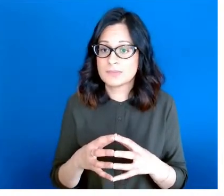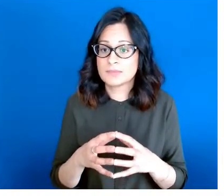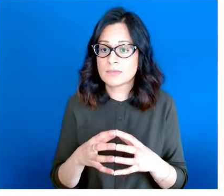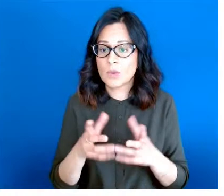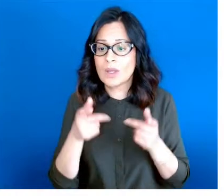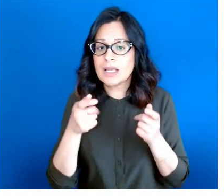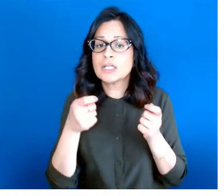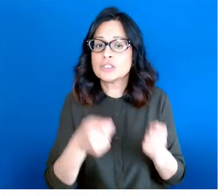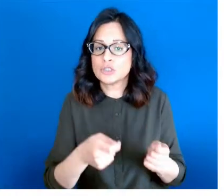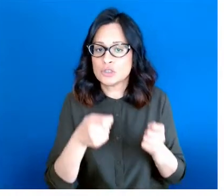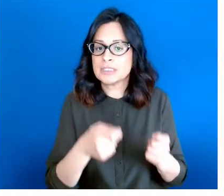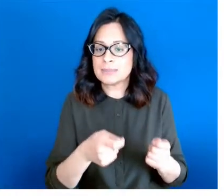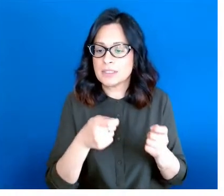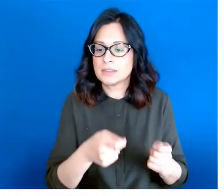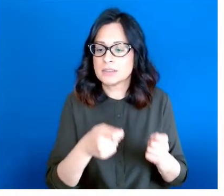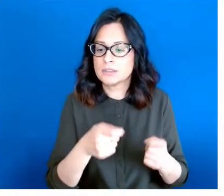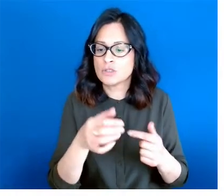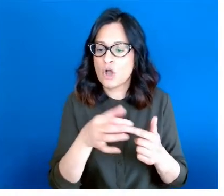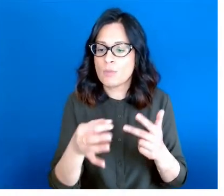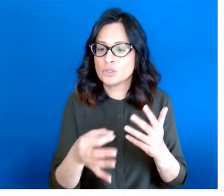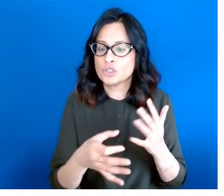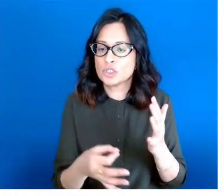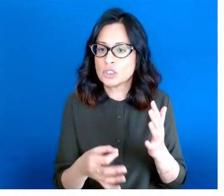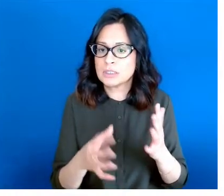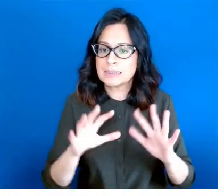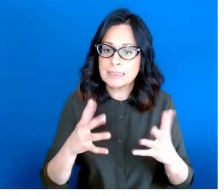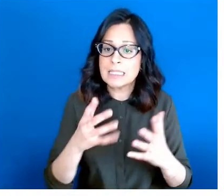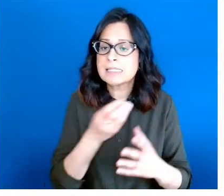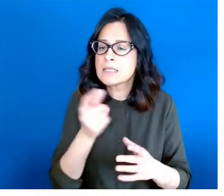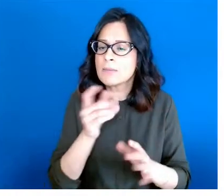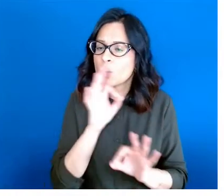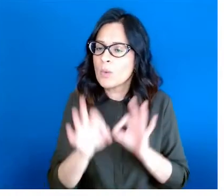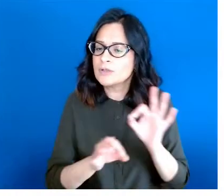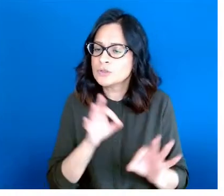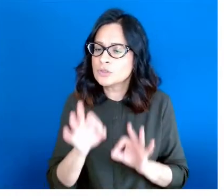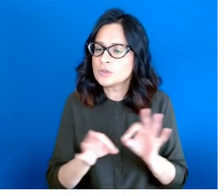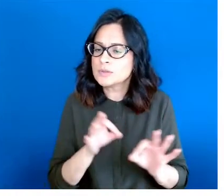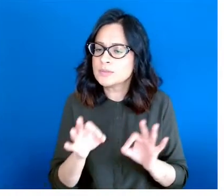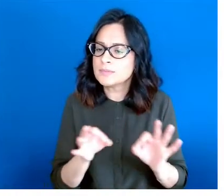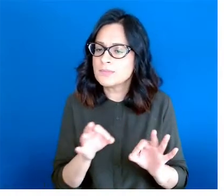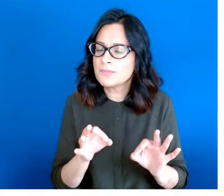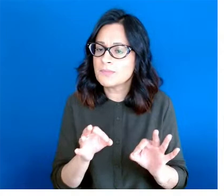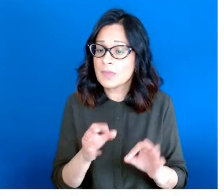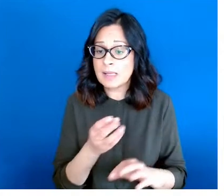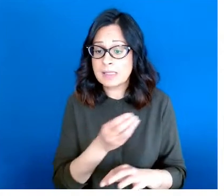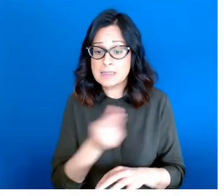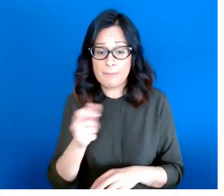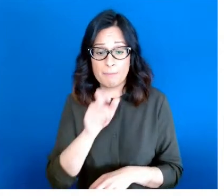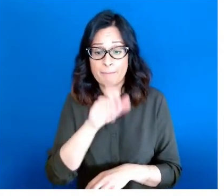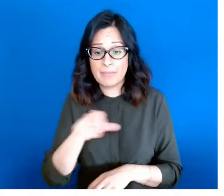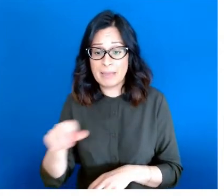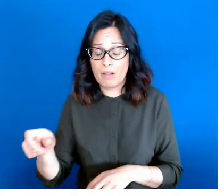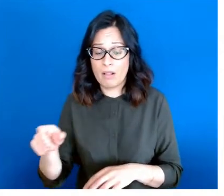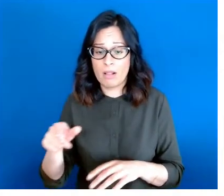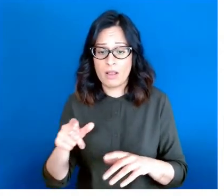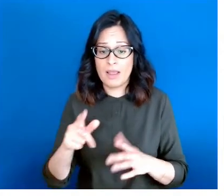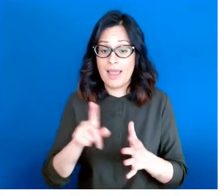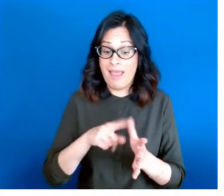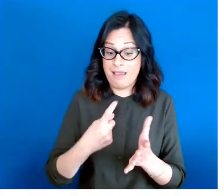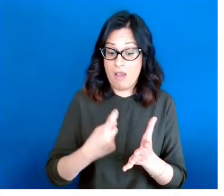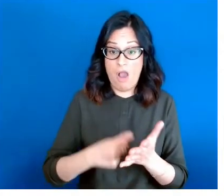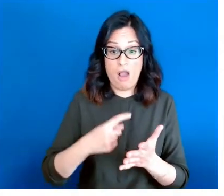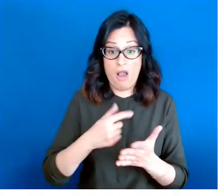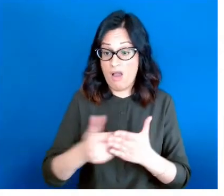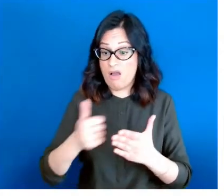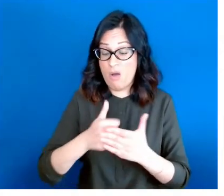options. So basically, for patients with allergic rhinitis all year round, can